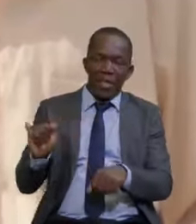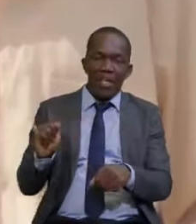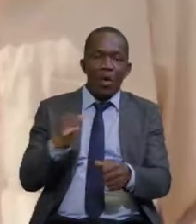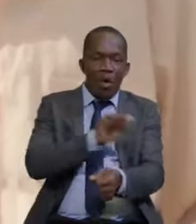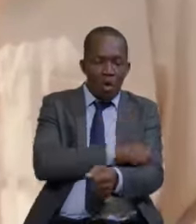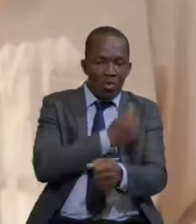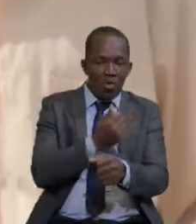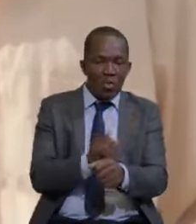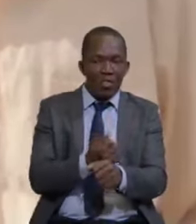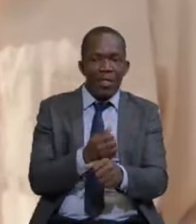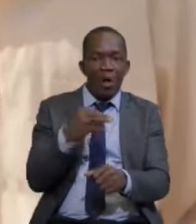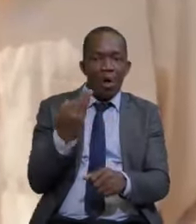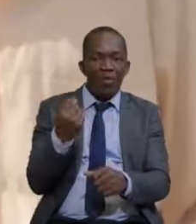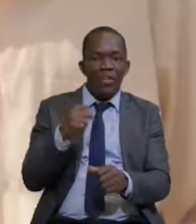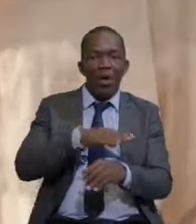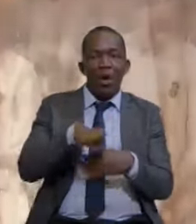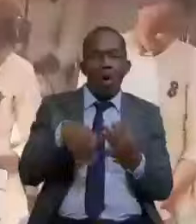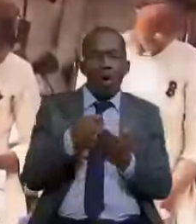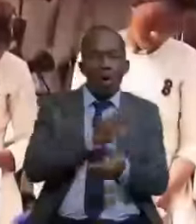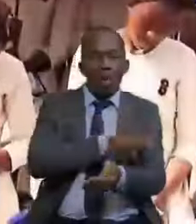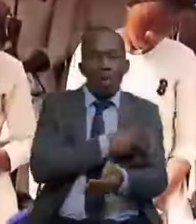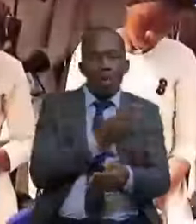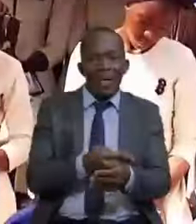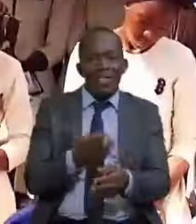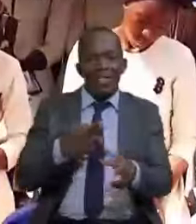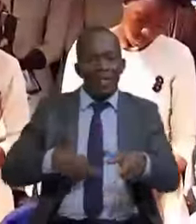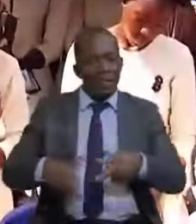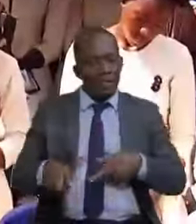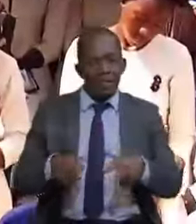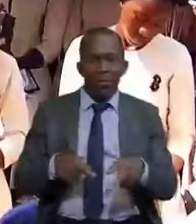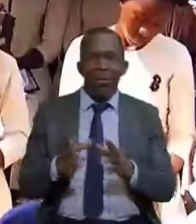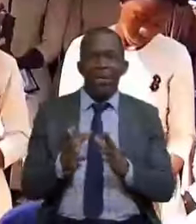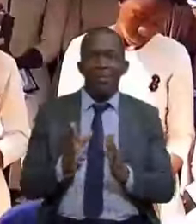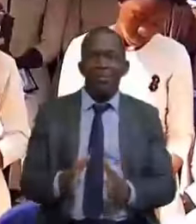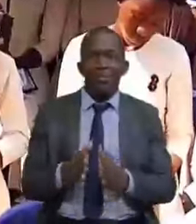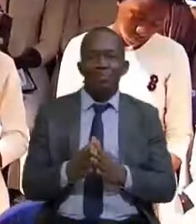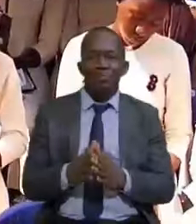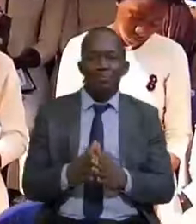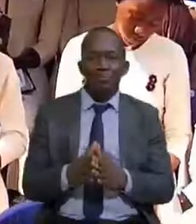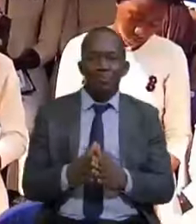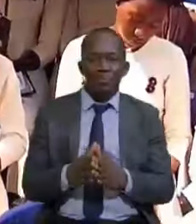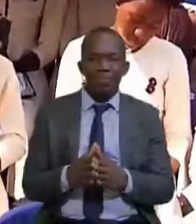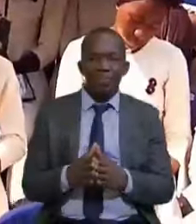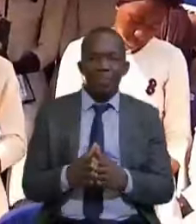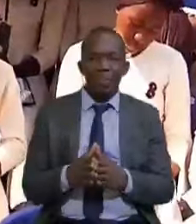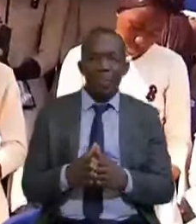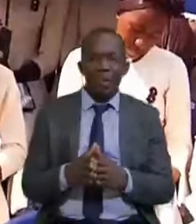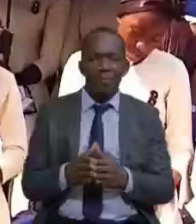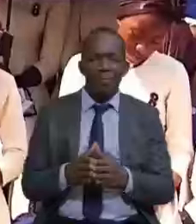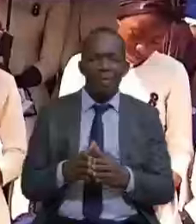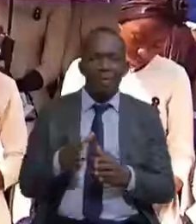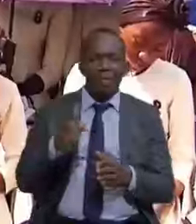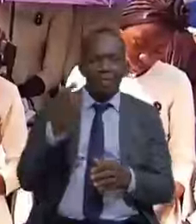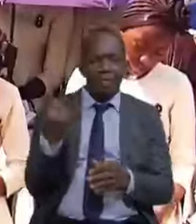Kings and Lord of Lords, and the Lord of all glory and power. He has the prevailing